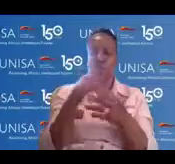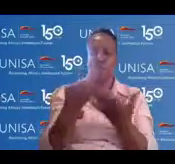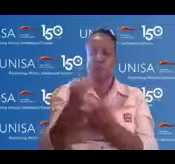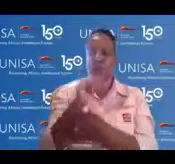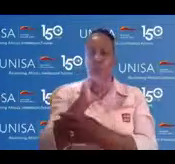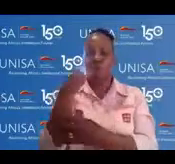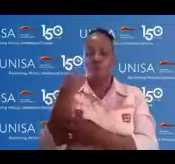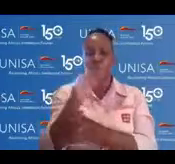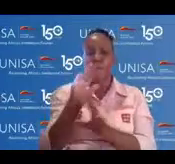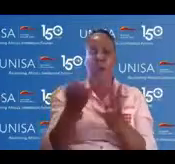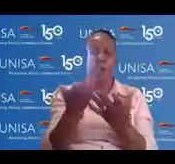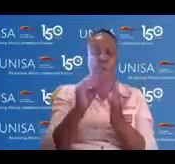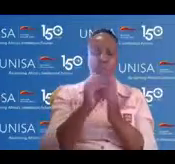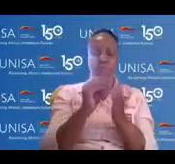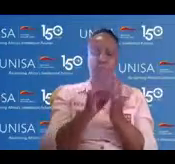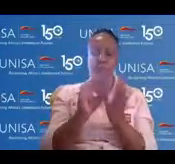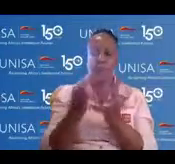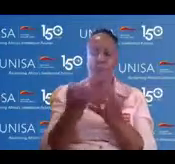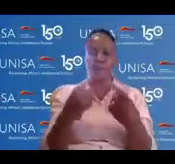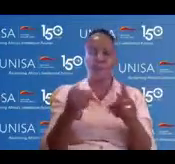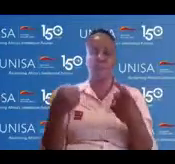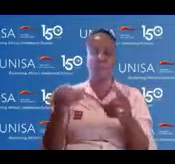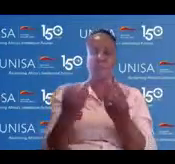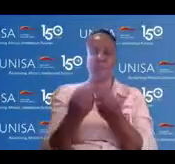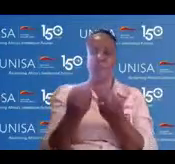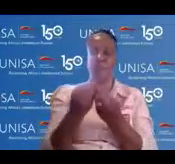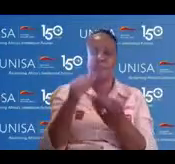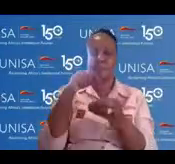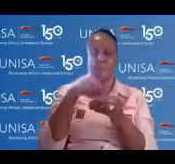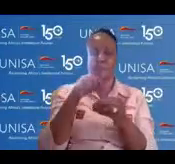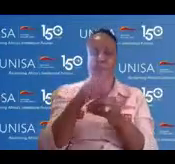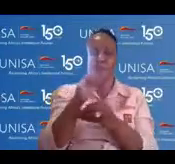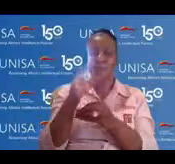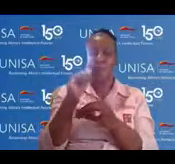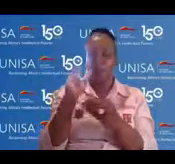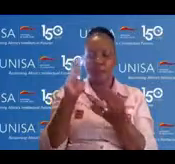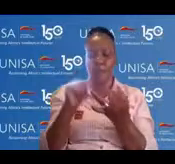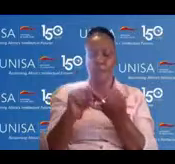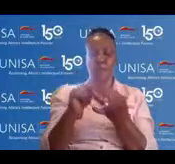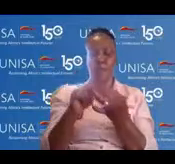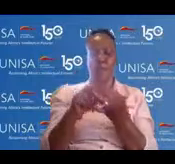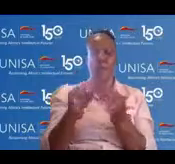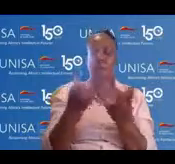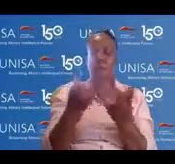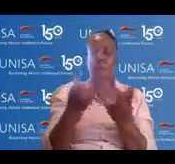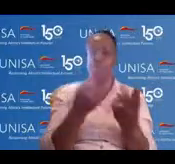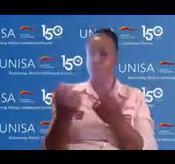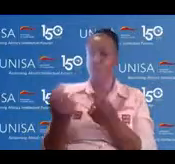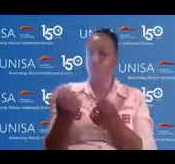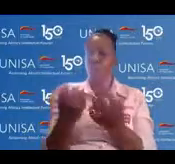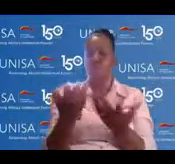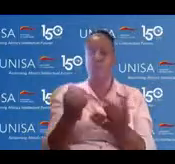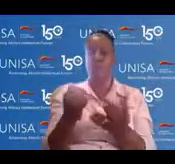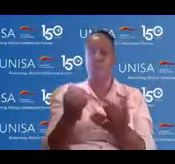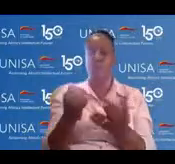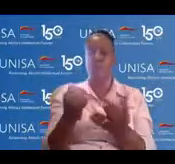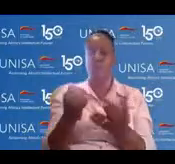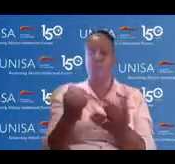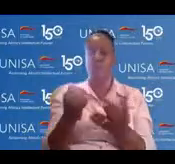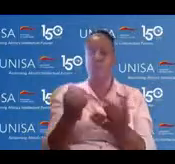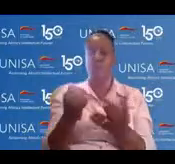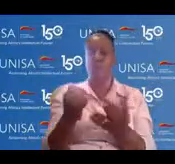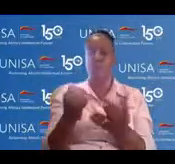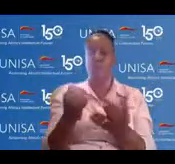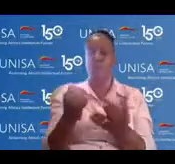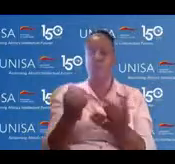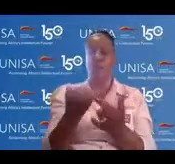up, the different features like QR scanning, how do I do it, how do I be able to actually put flight mode on. So